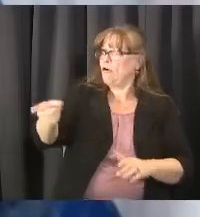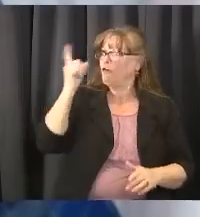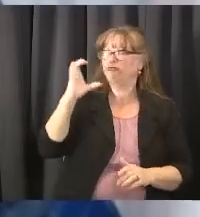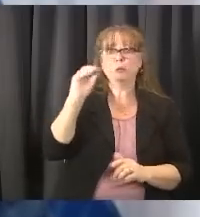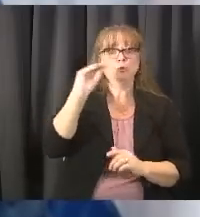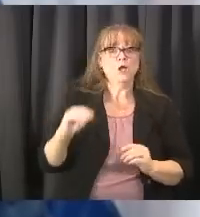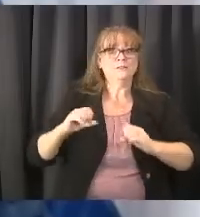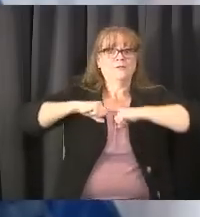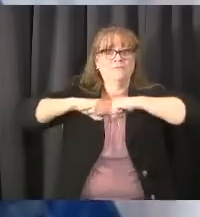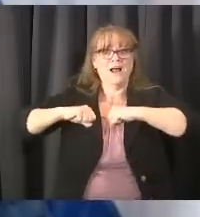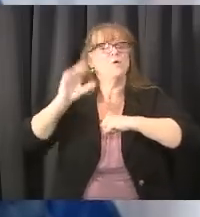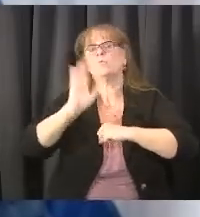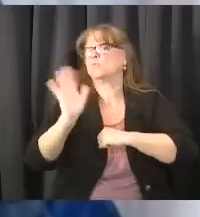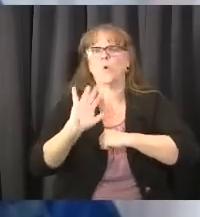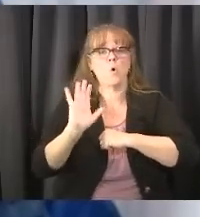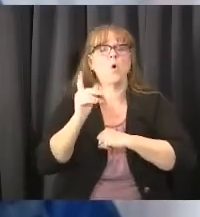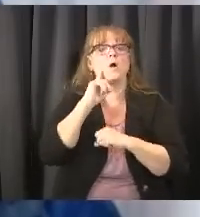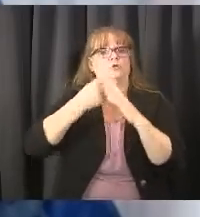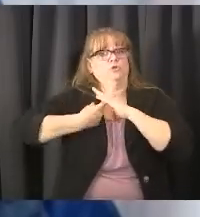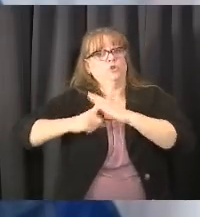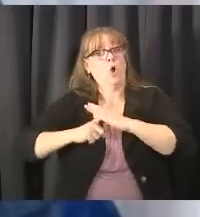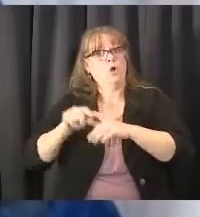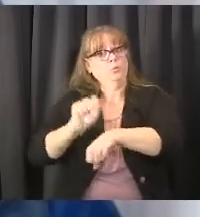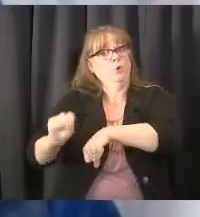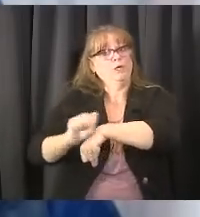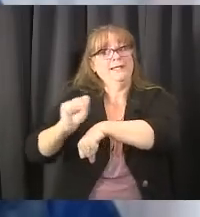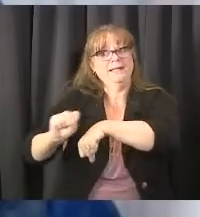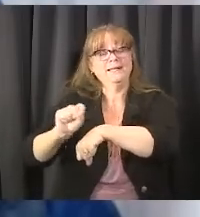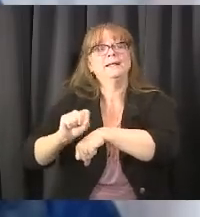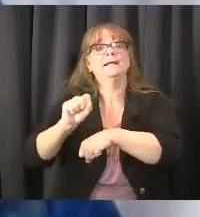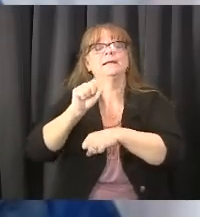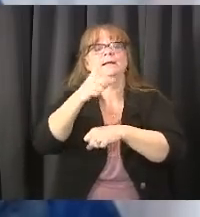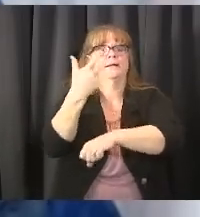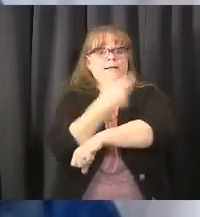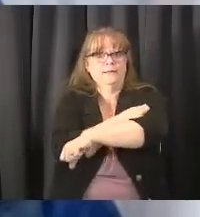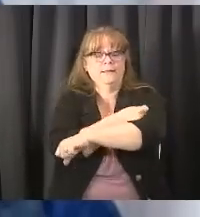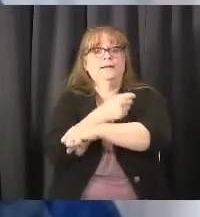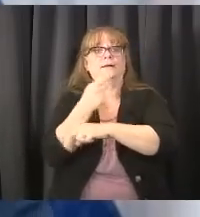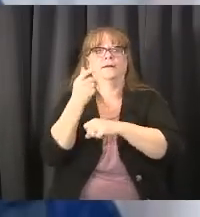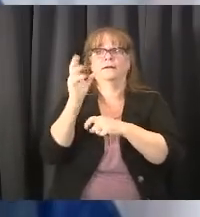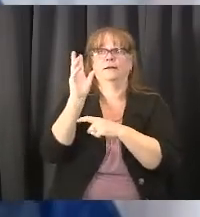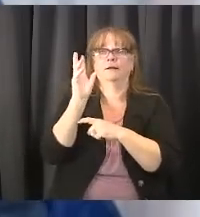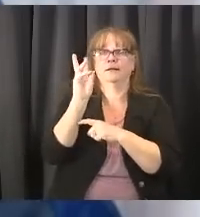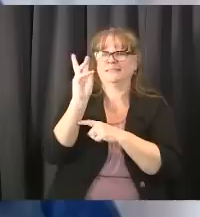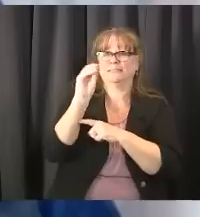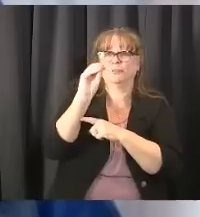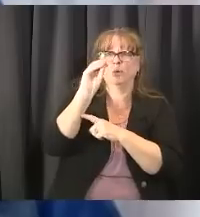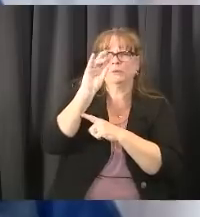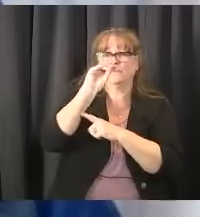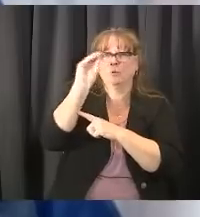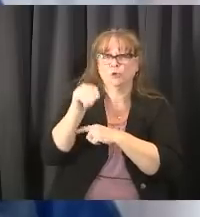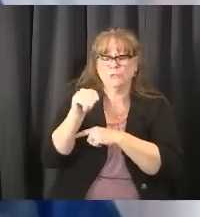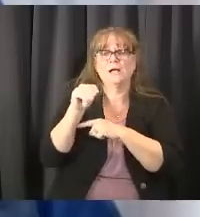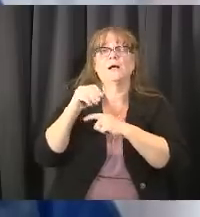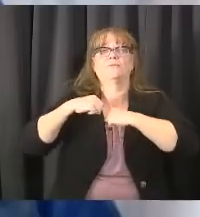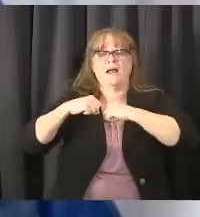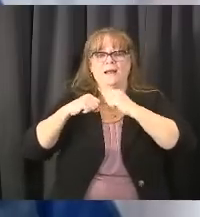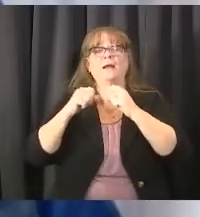to the virus at a slightly reduced level until that second vaccine kicks in, the booster, and then a week or 2